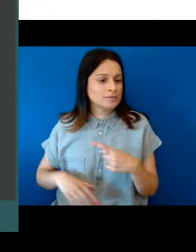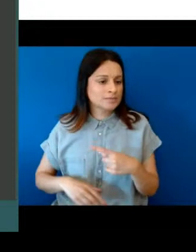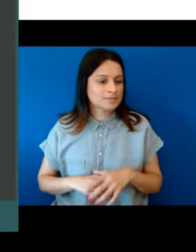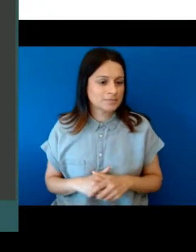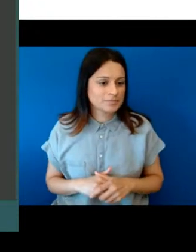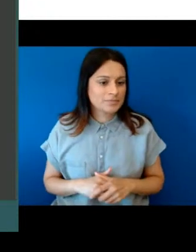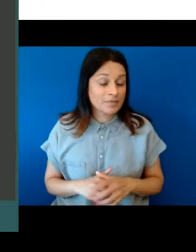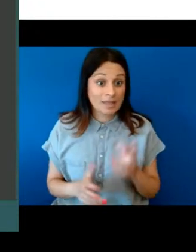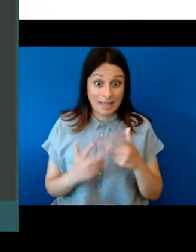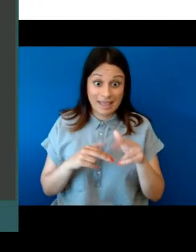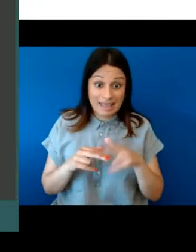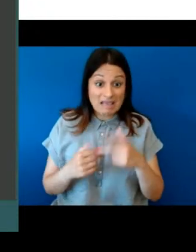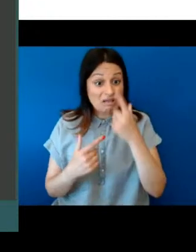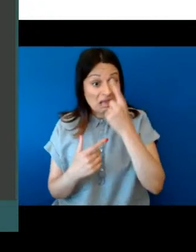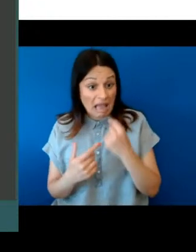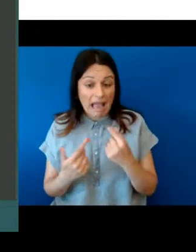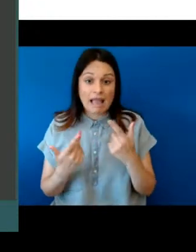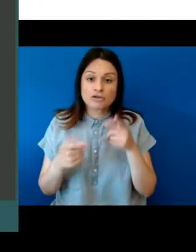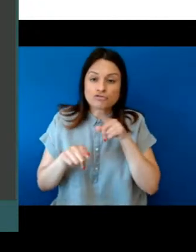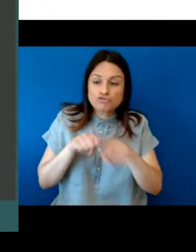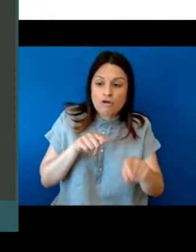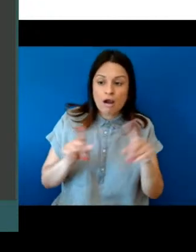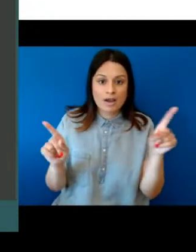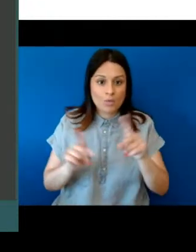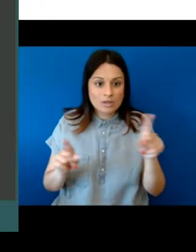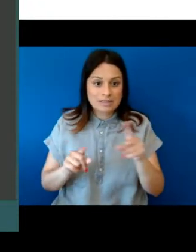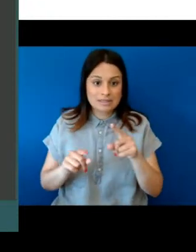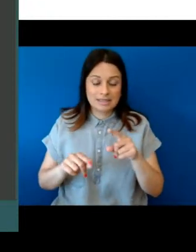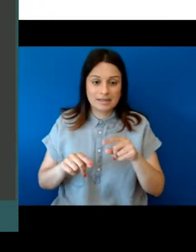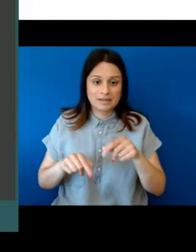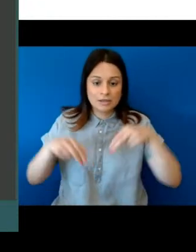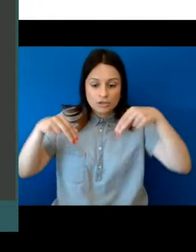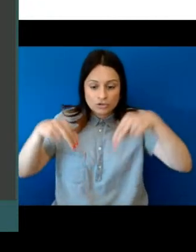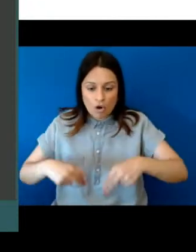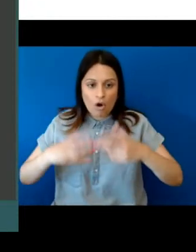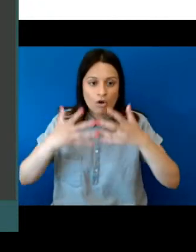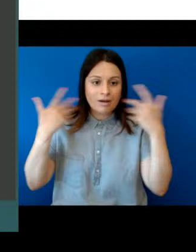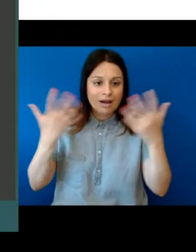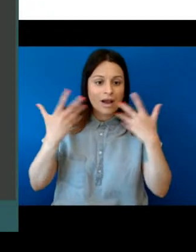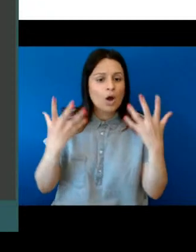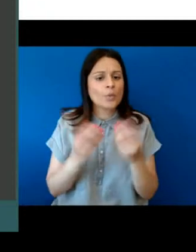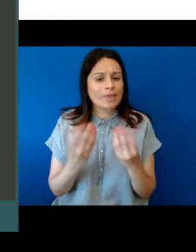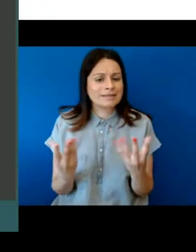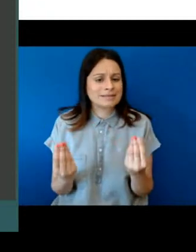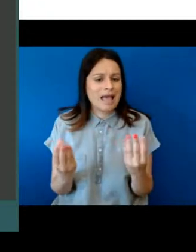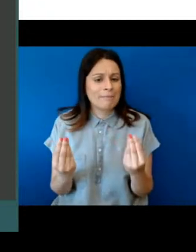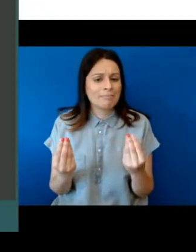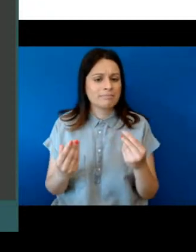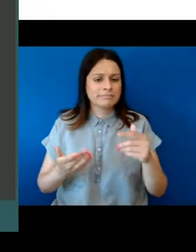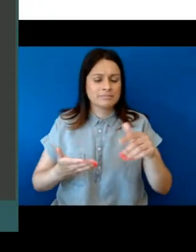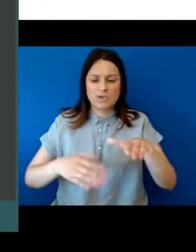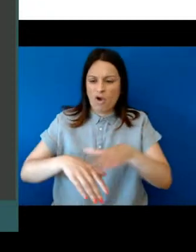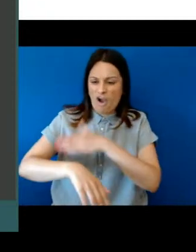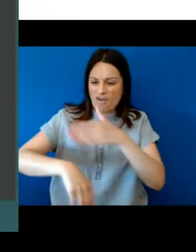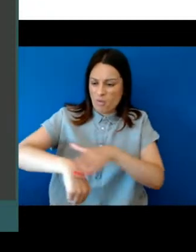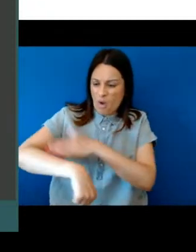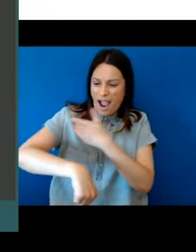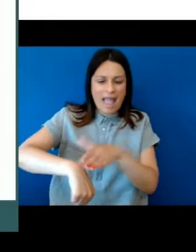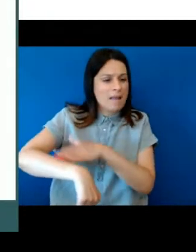allow, we would want them to have a wipe down with a damp cloth just to remove pollens.